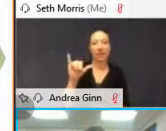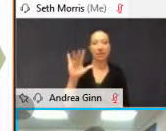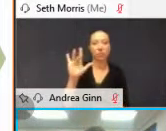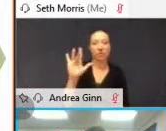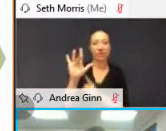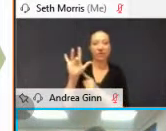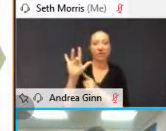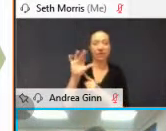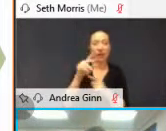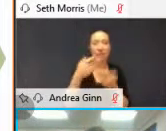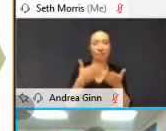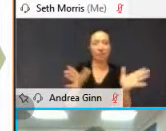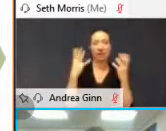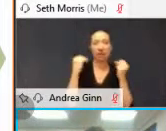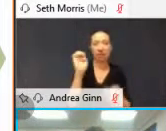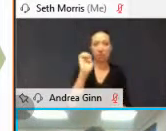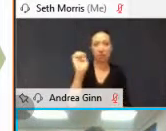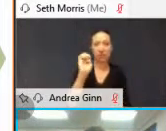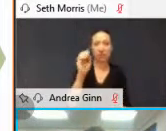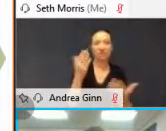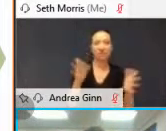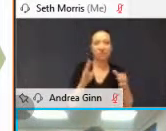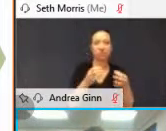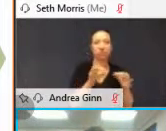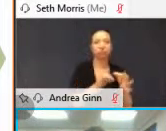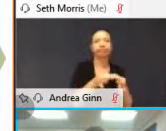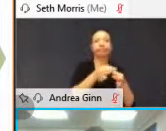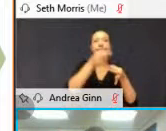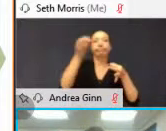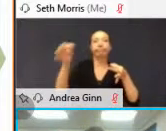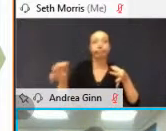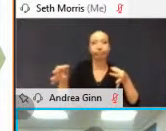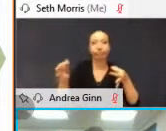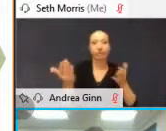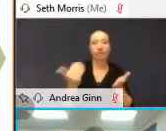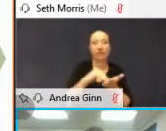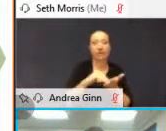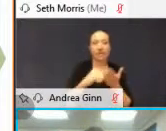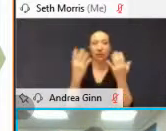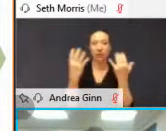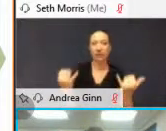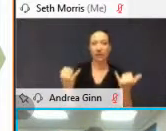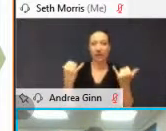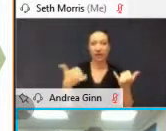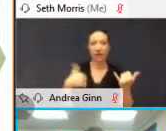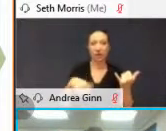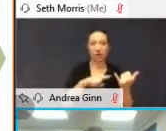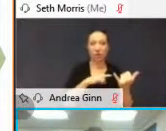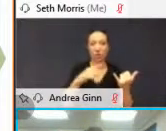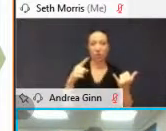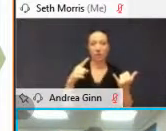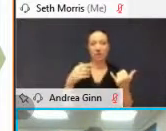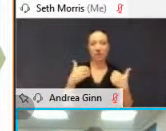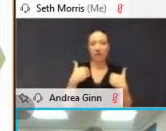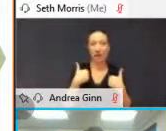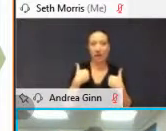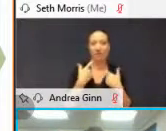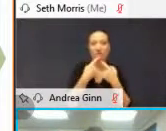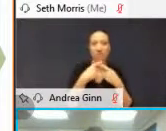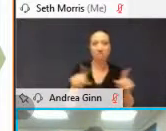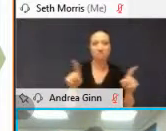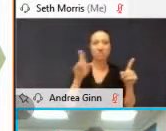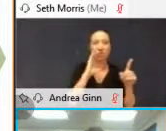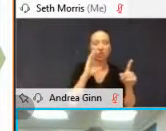health emergency. So at this time, we are operating under a declaration that will carry us through